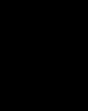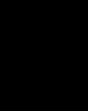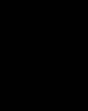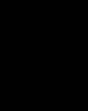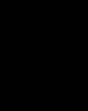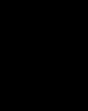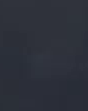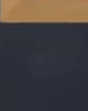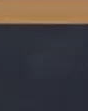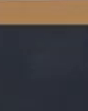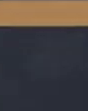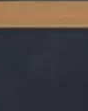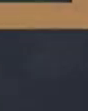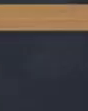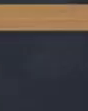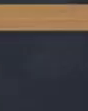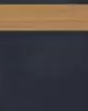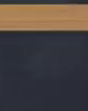national educator.